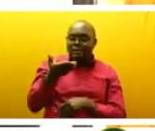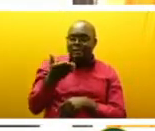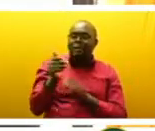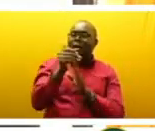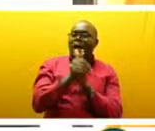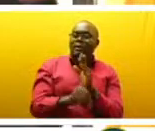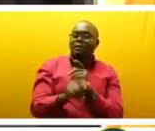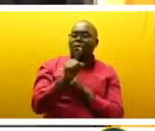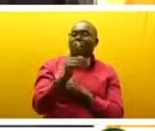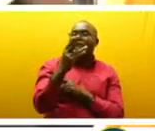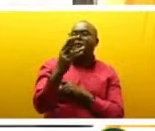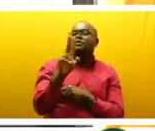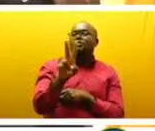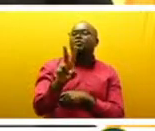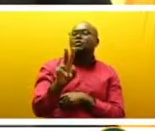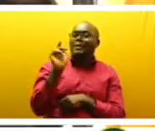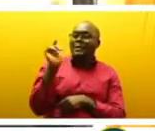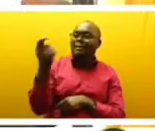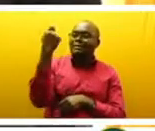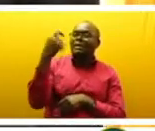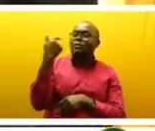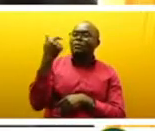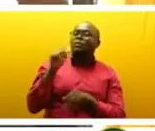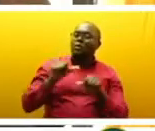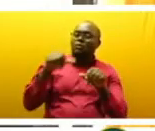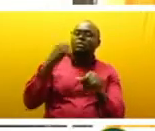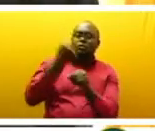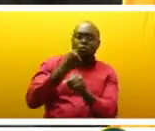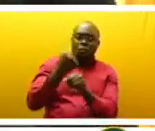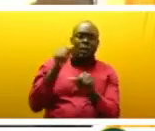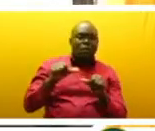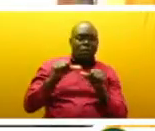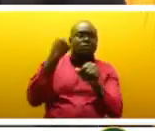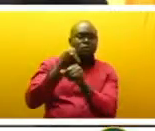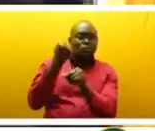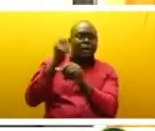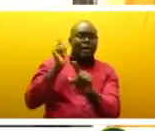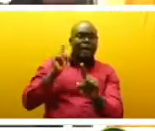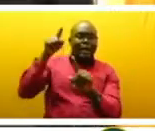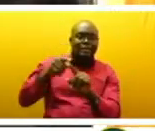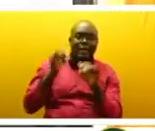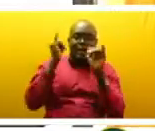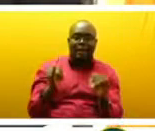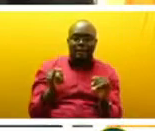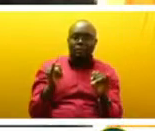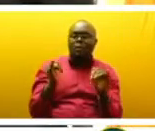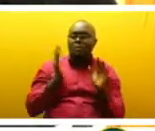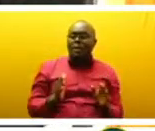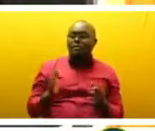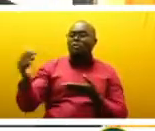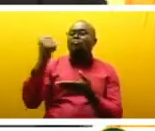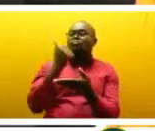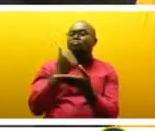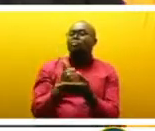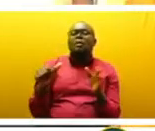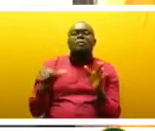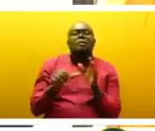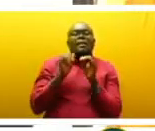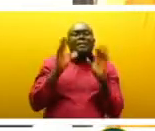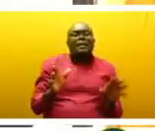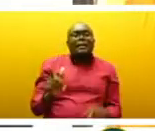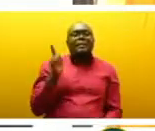of the Constitution, the president who is in office shall continue in office until a new one is sworn in. There is no lacuna in the